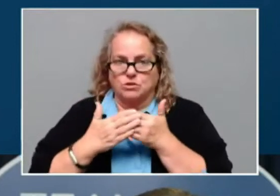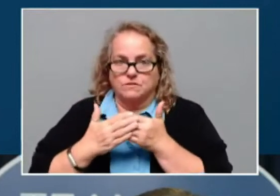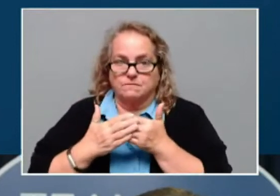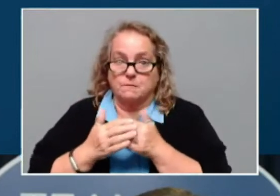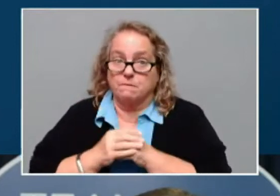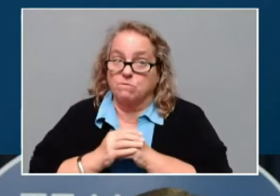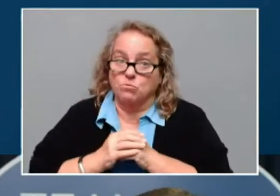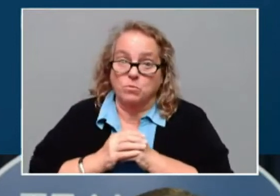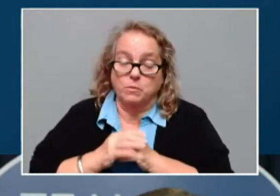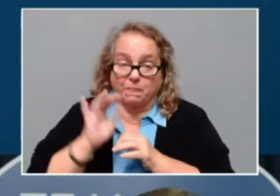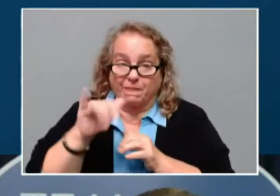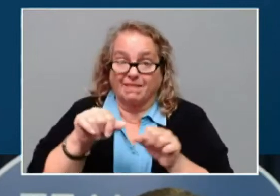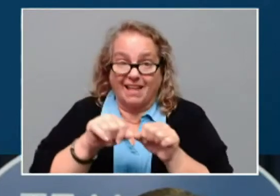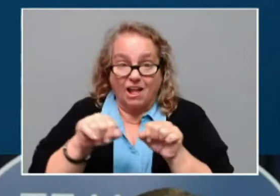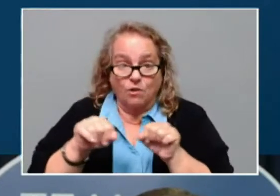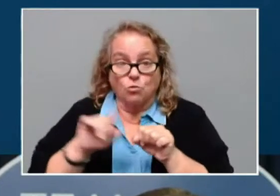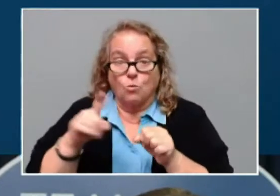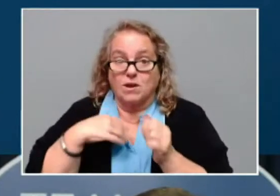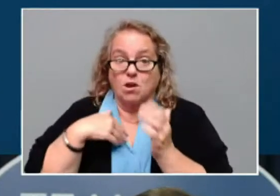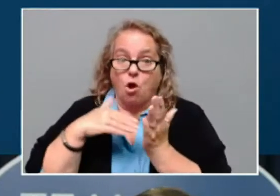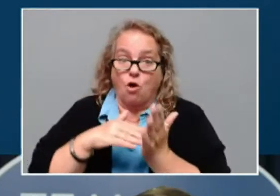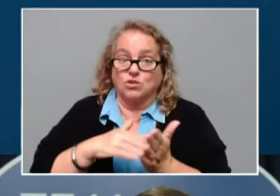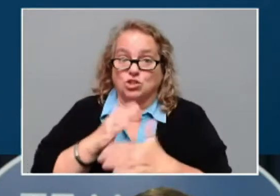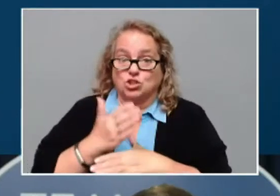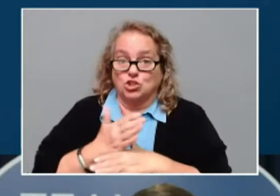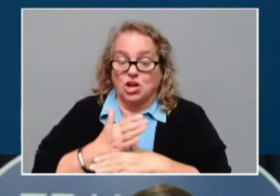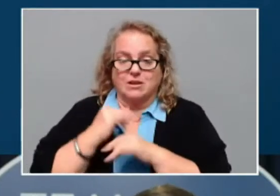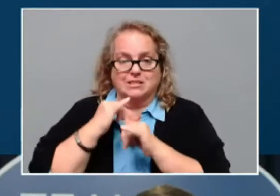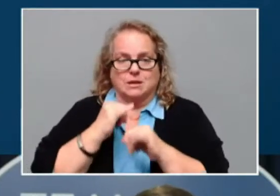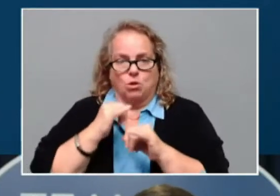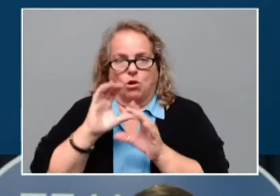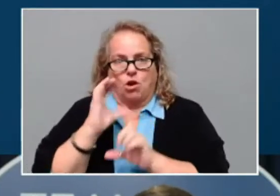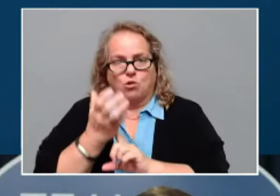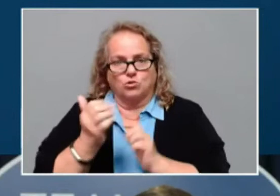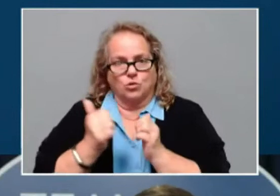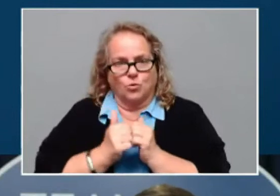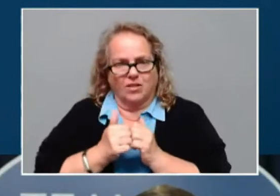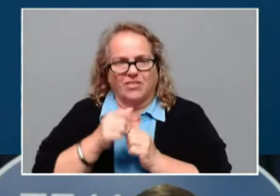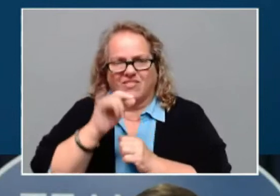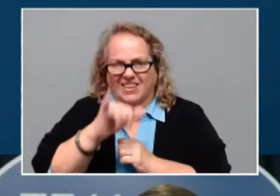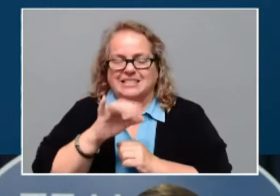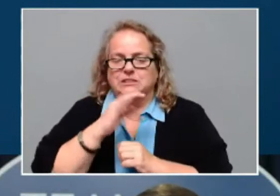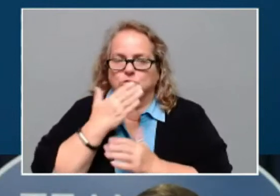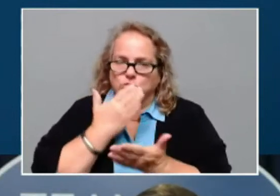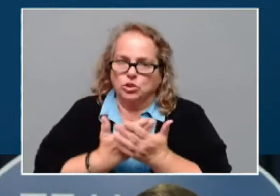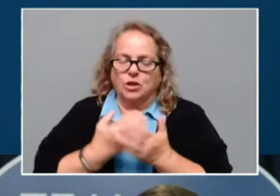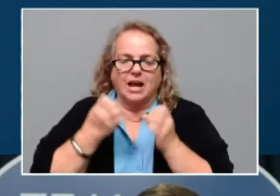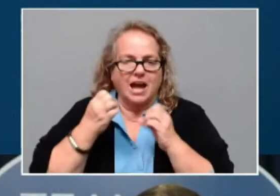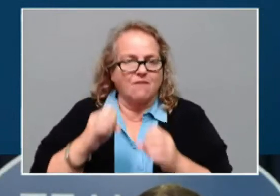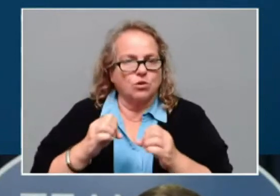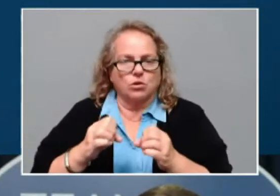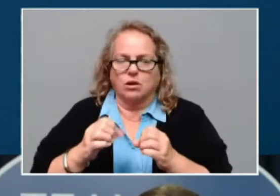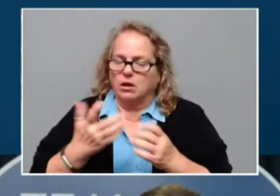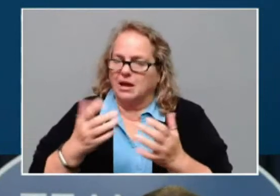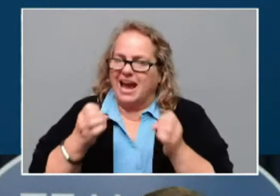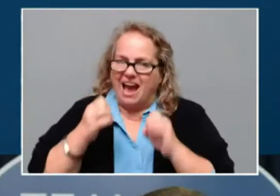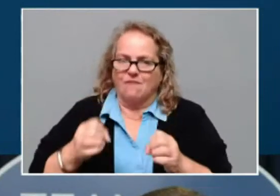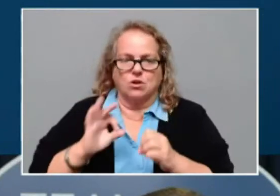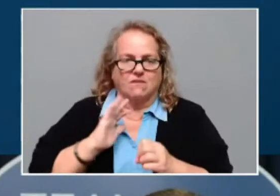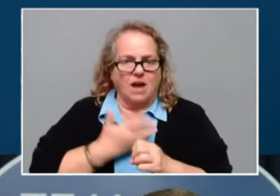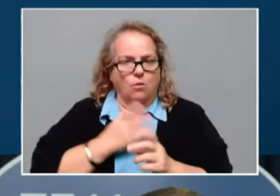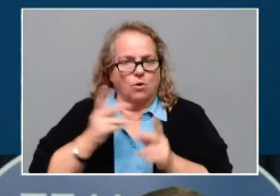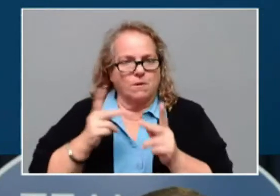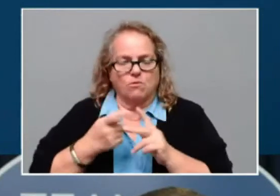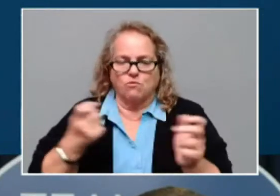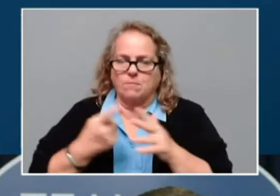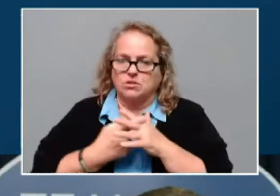that we often share similar culture with. This is effort. This is pure effort of our people from the start, pushing